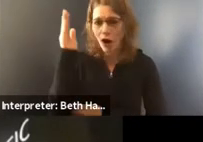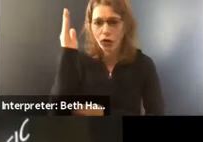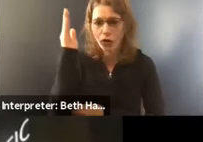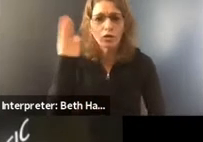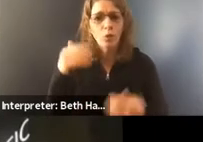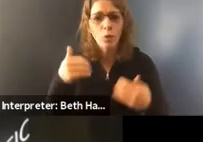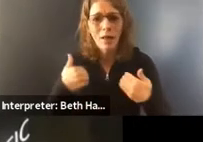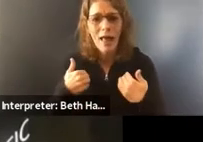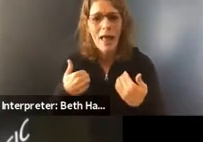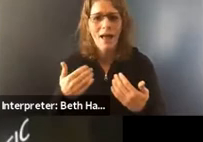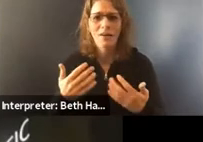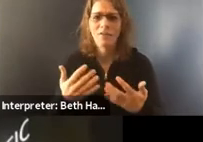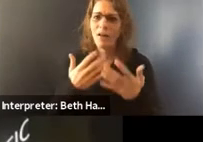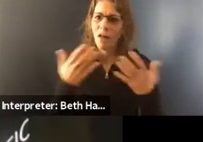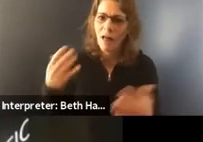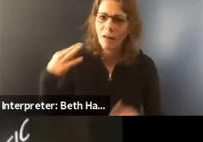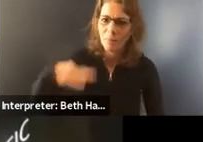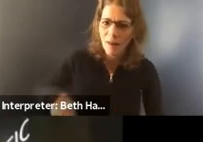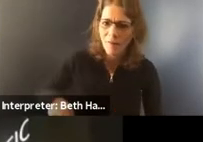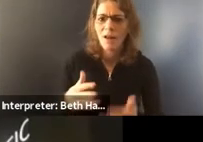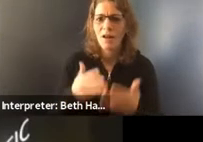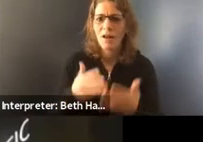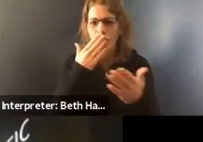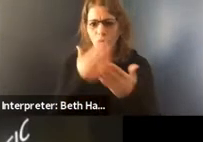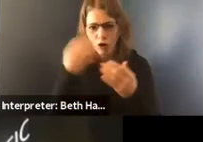thoughtful, calls for action.